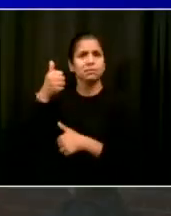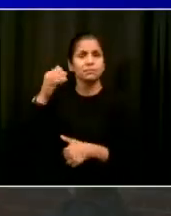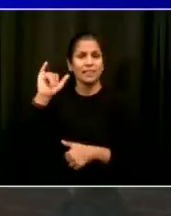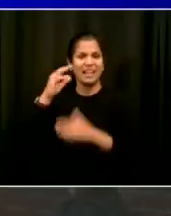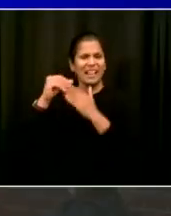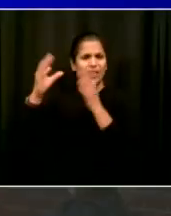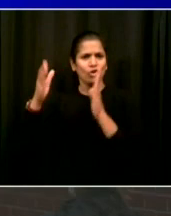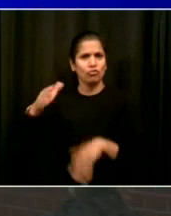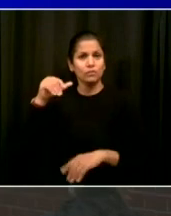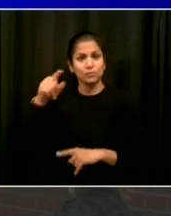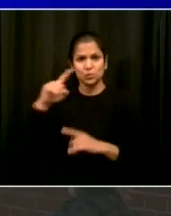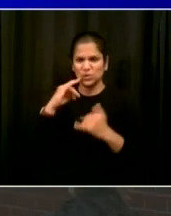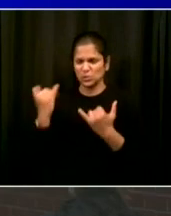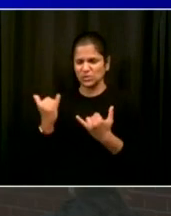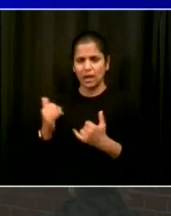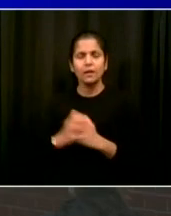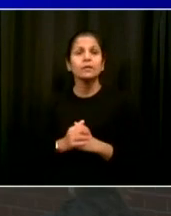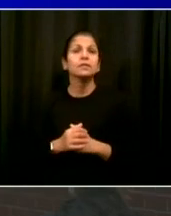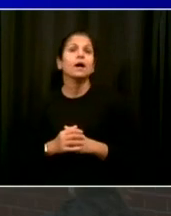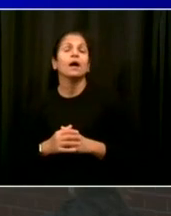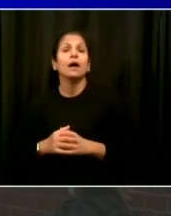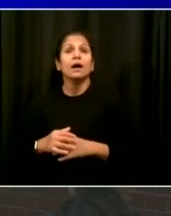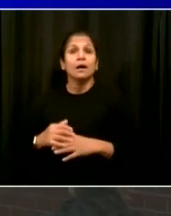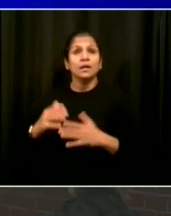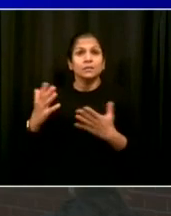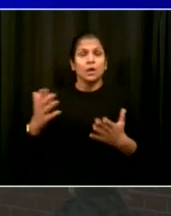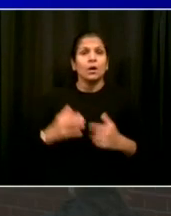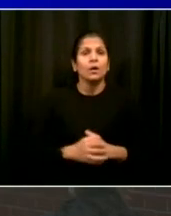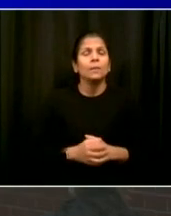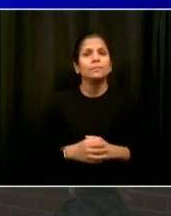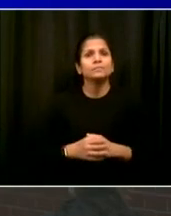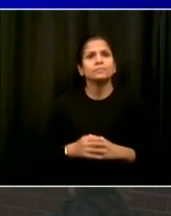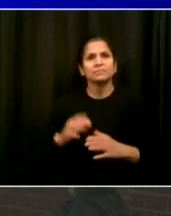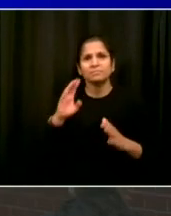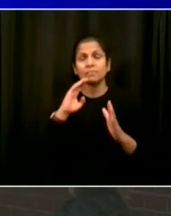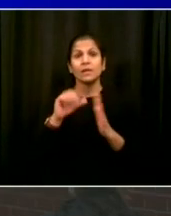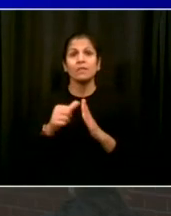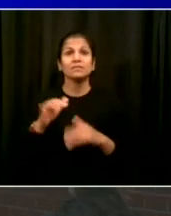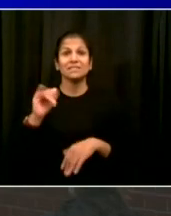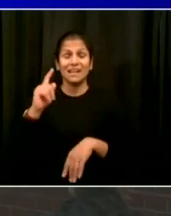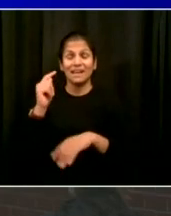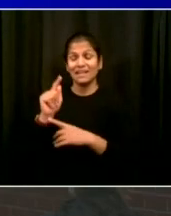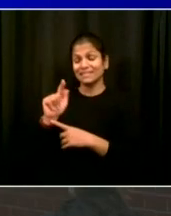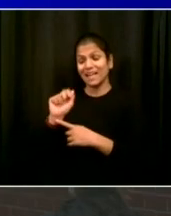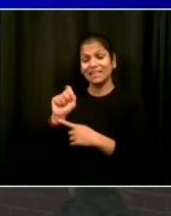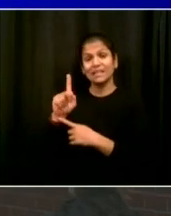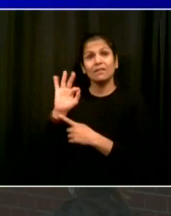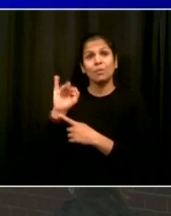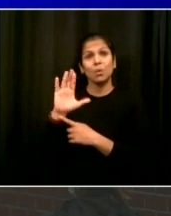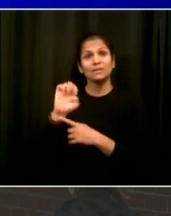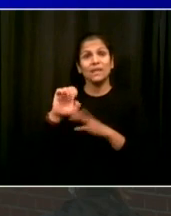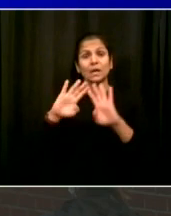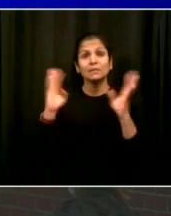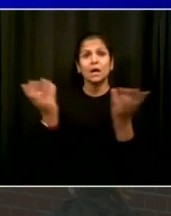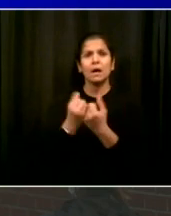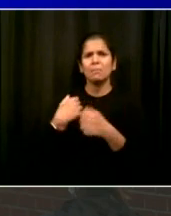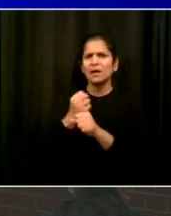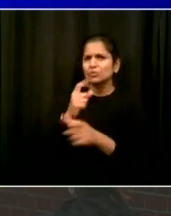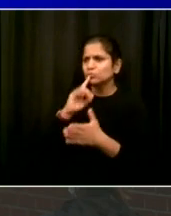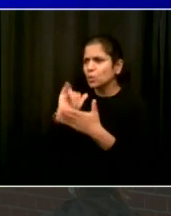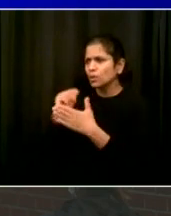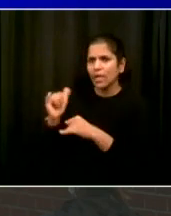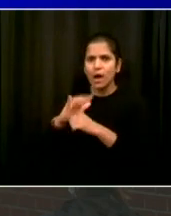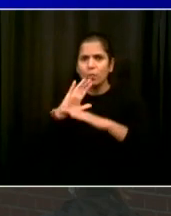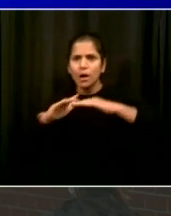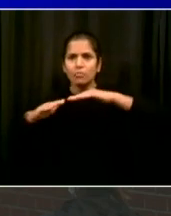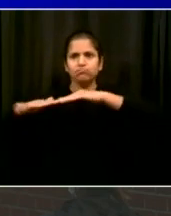The task force will make sure that we have a fair and equitable distribution. And the task force will work to build